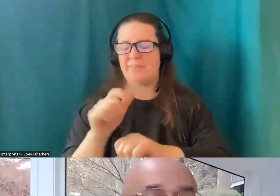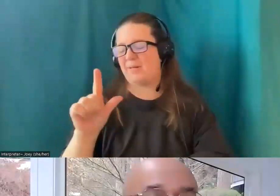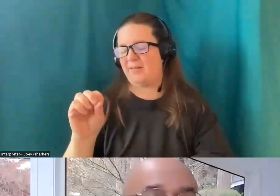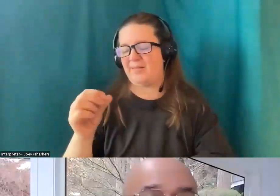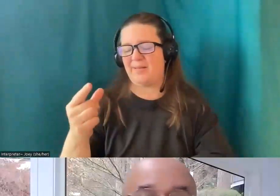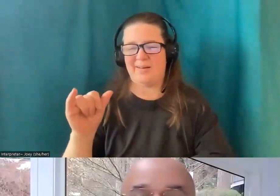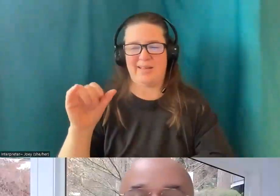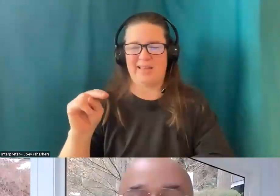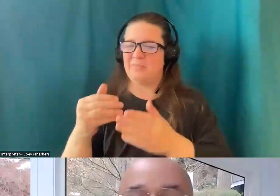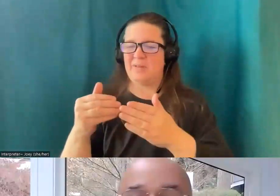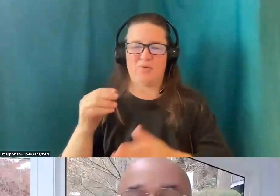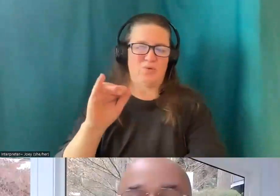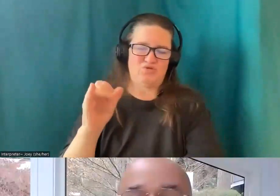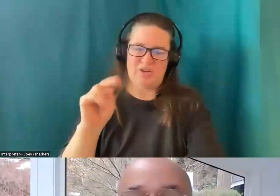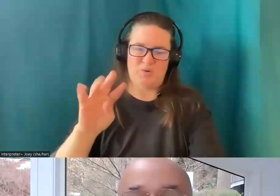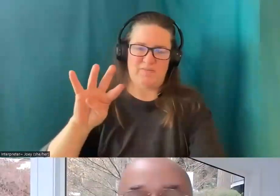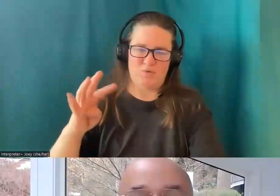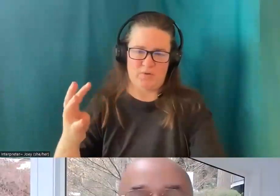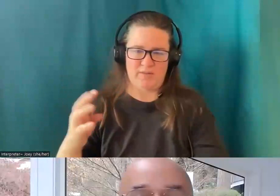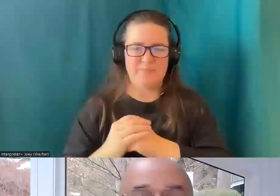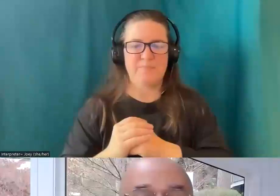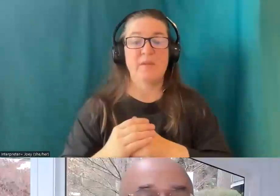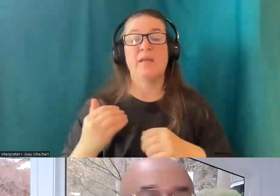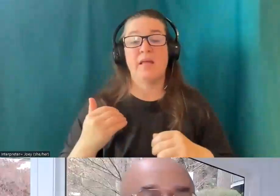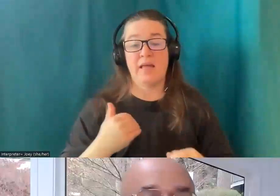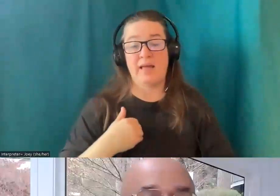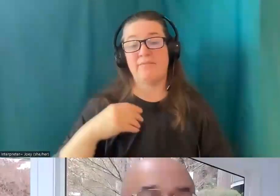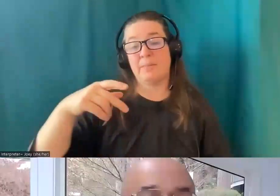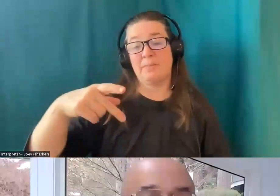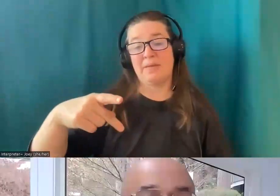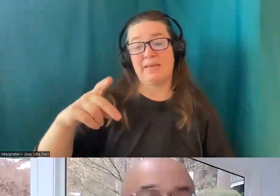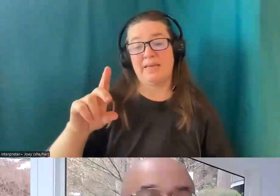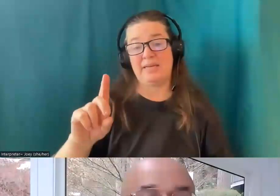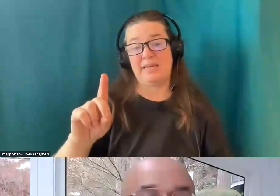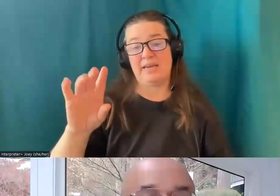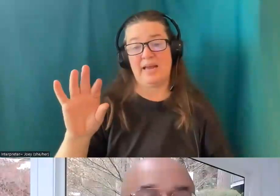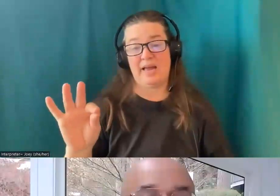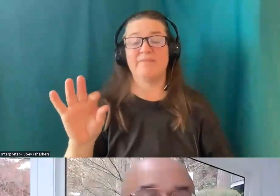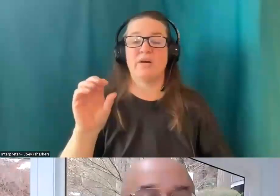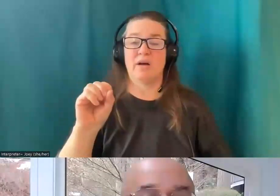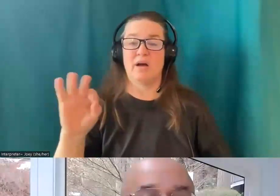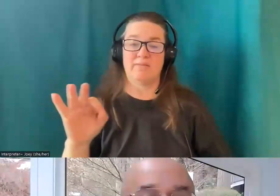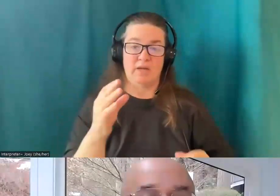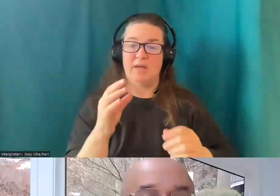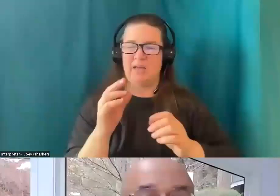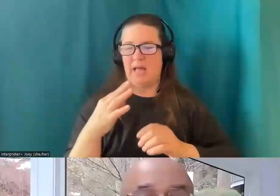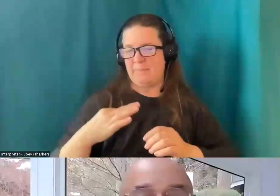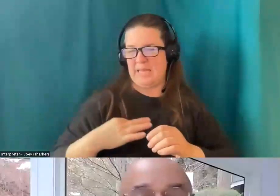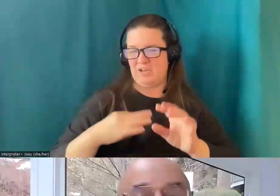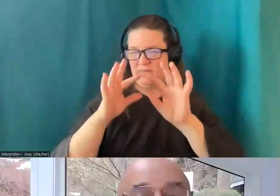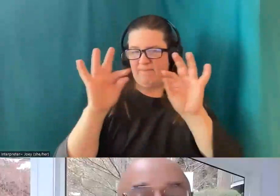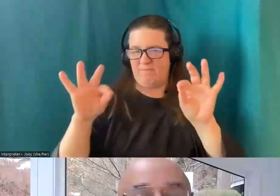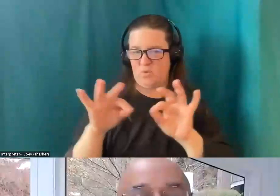the application available on the website that you can take a look at if you want to start preparing and looking at what we're going to ask you to